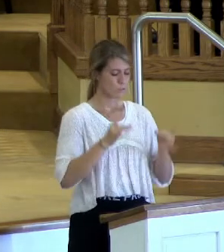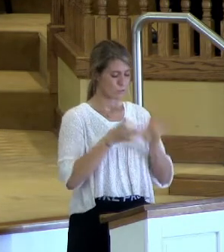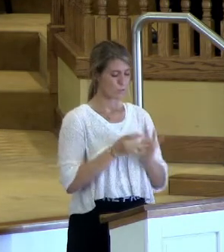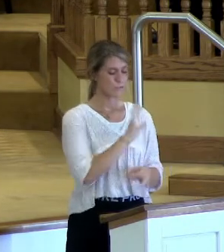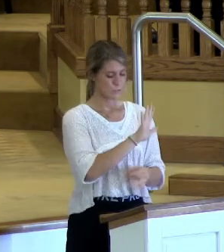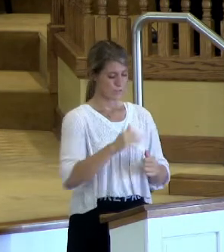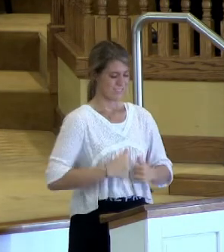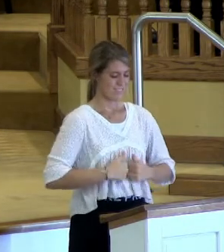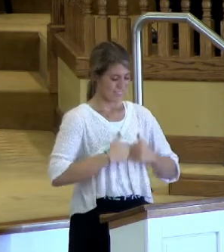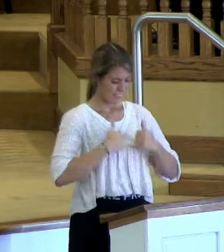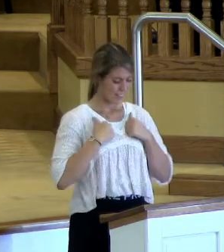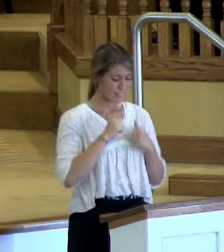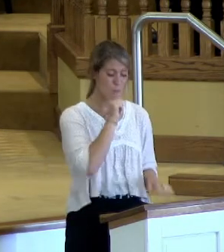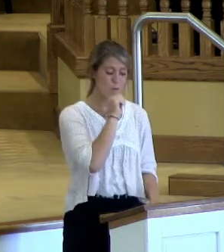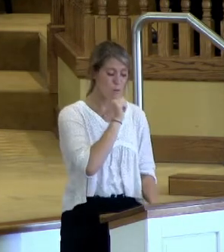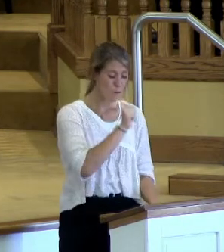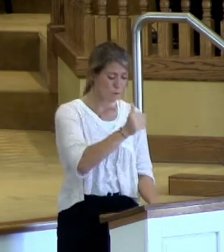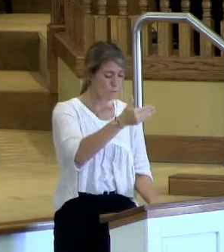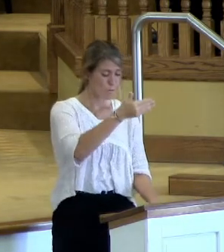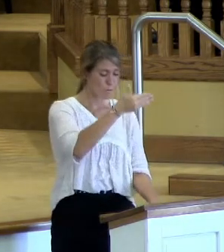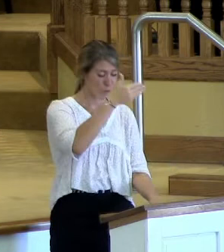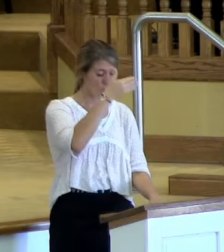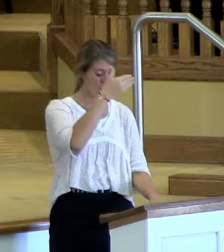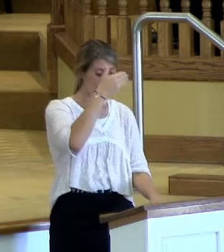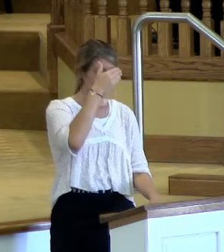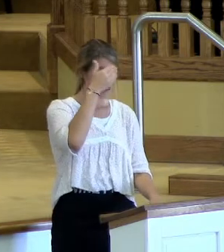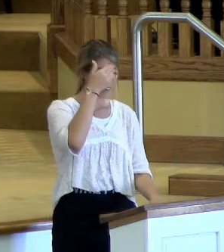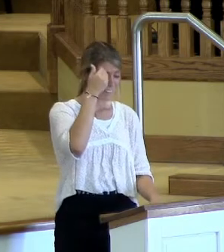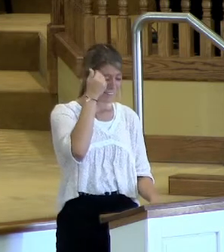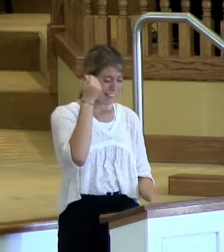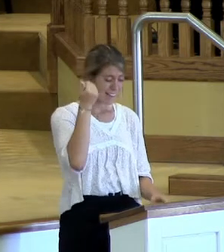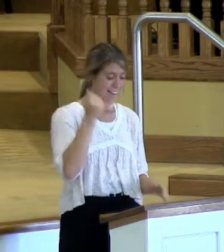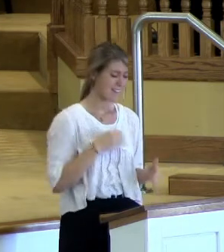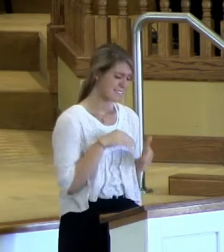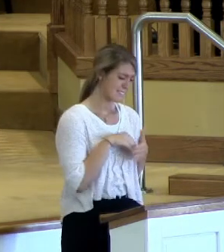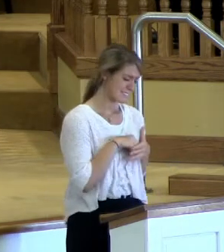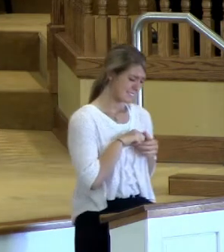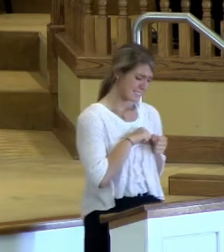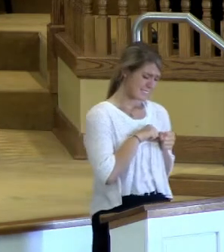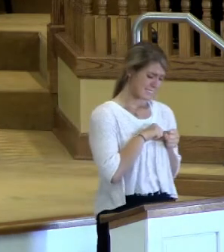To the story, don't